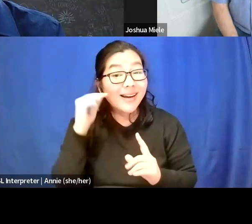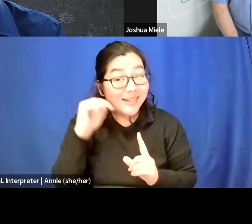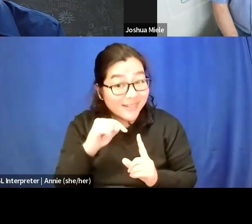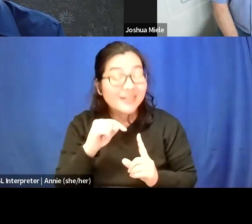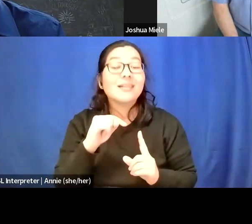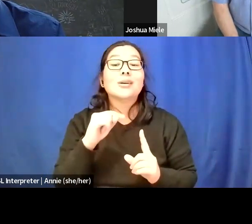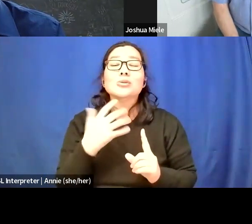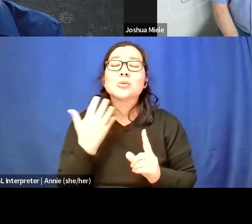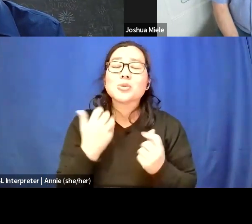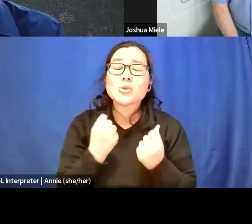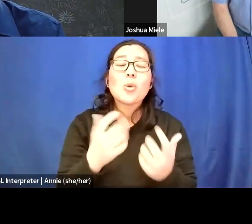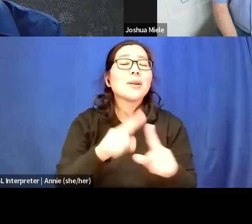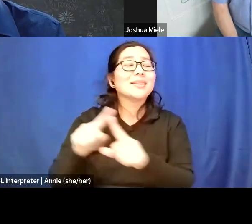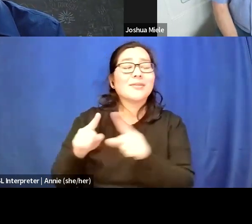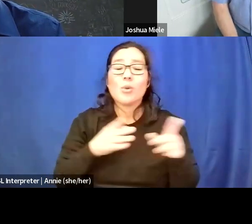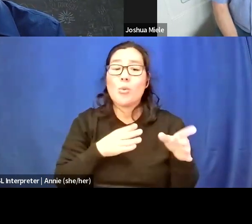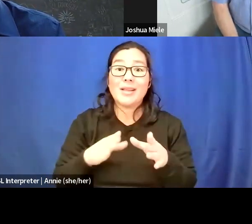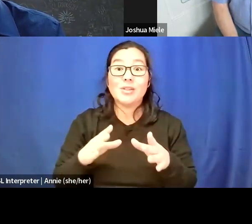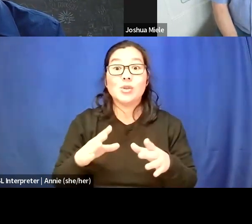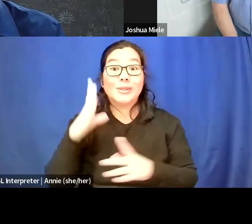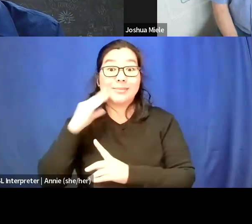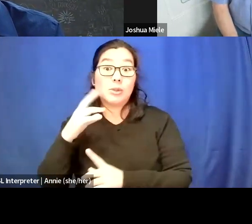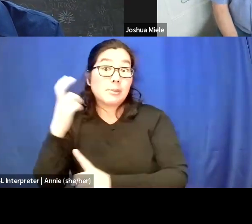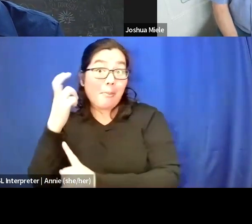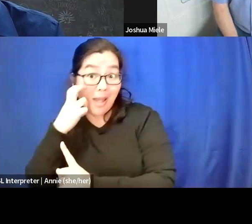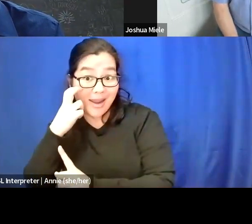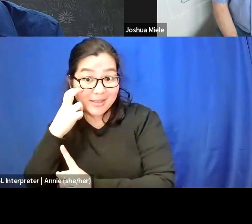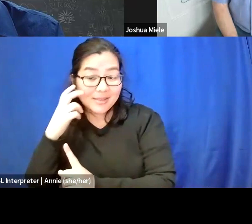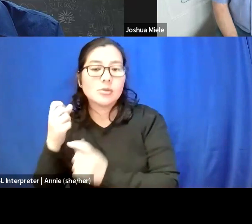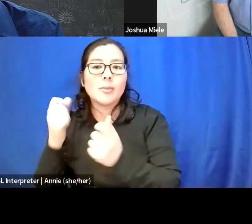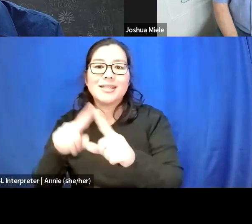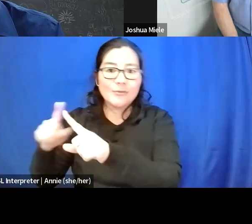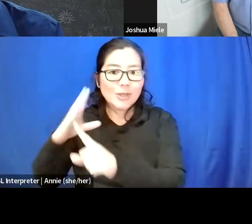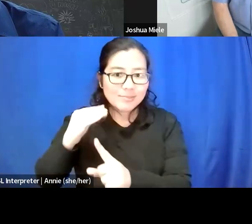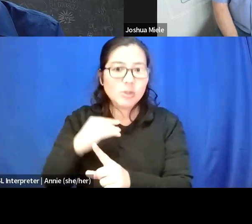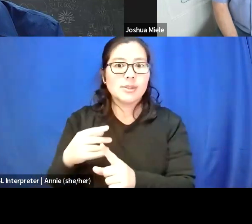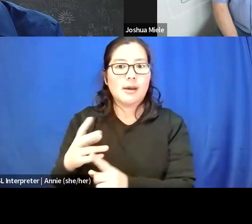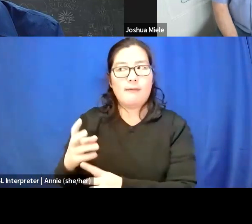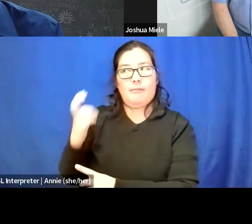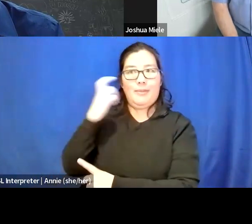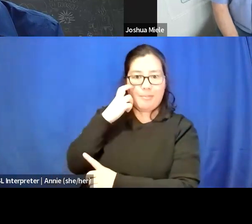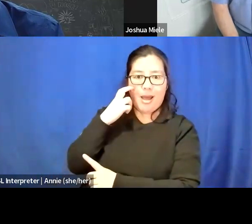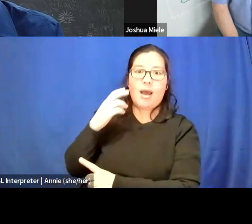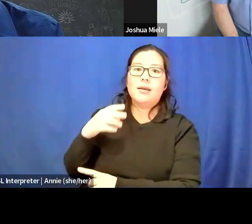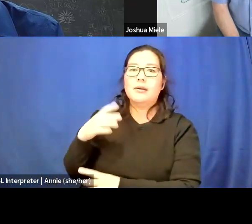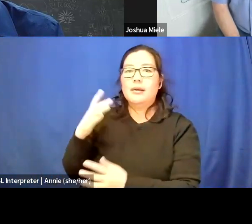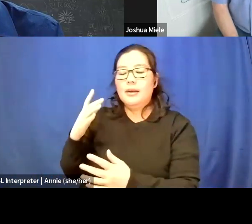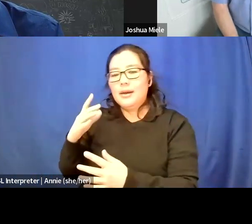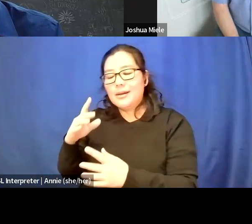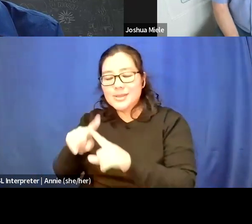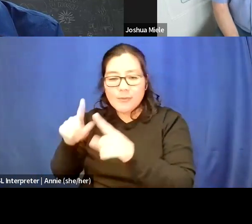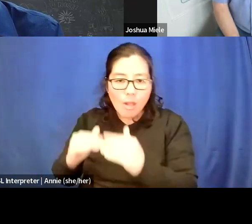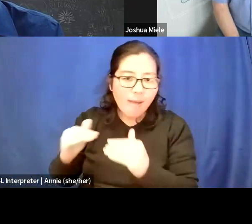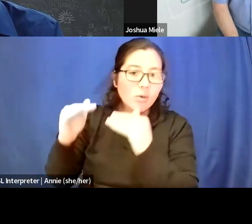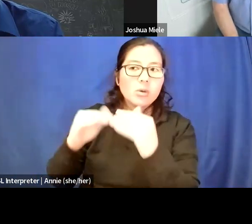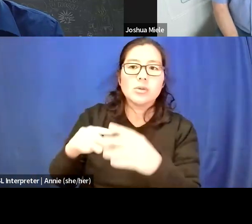are so many different ways to be blind, so many different blind experiences, and they involve different levels and different kinds